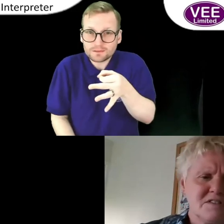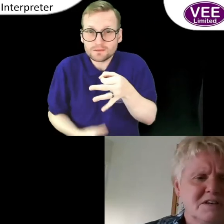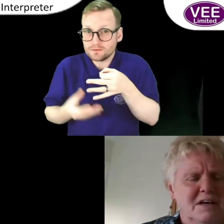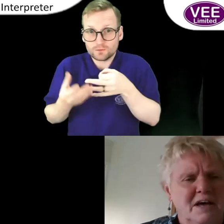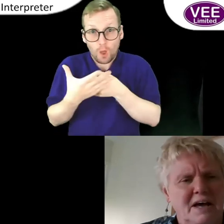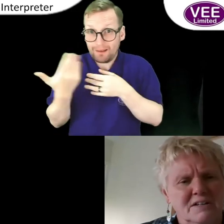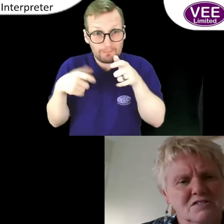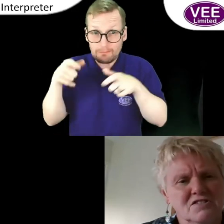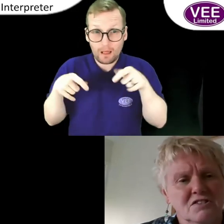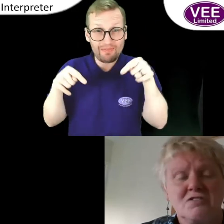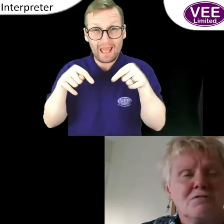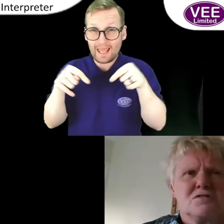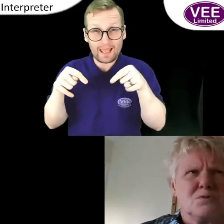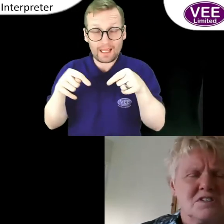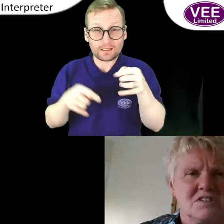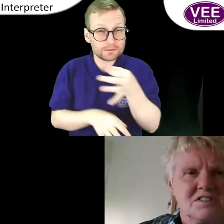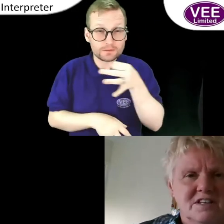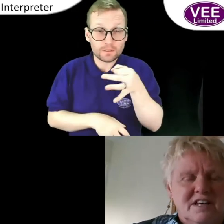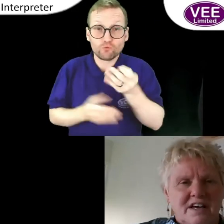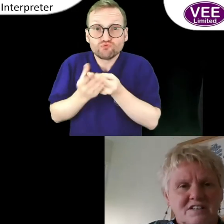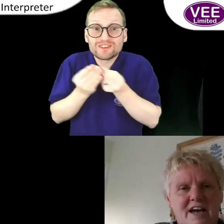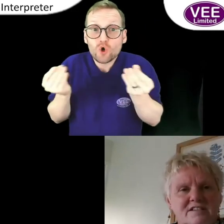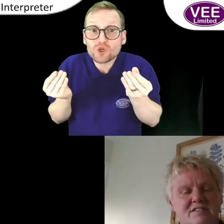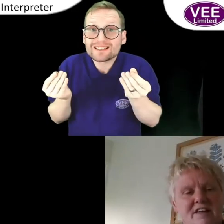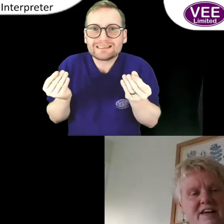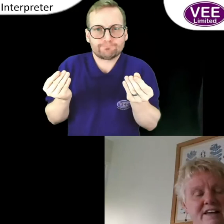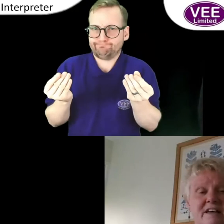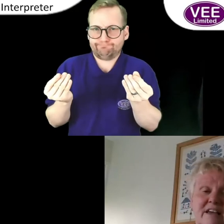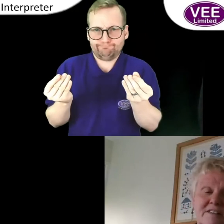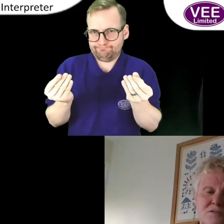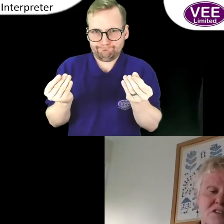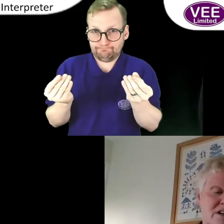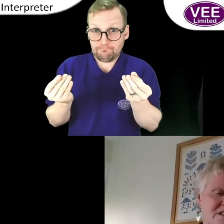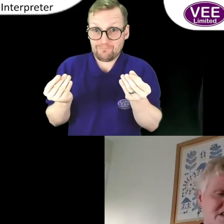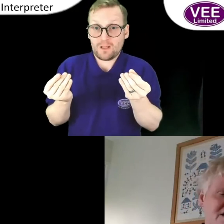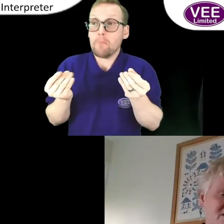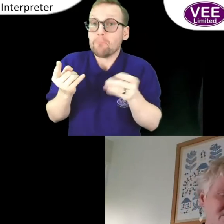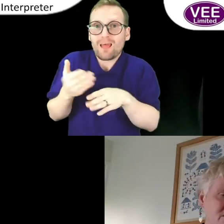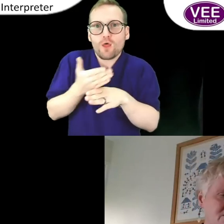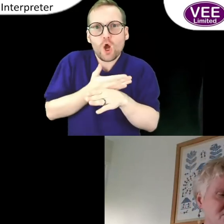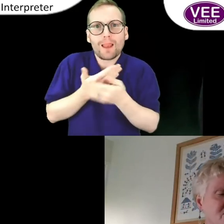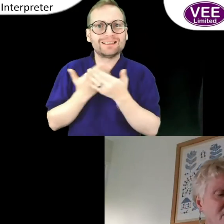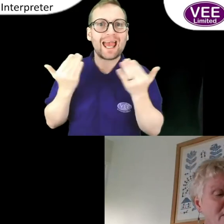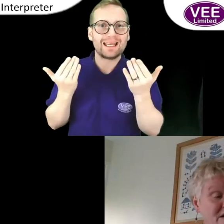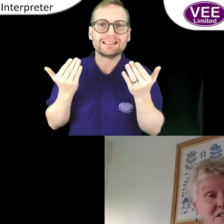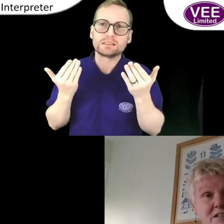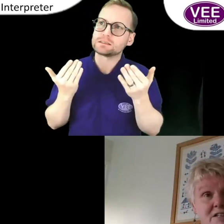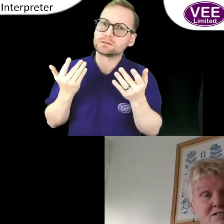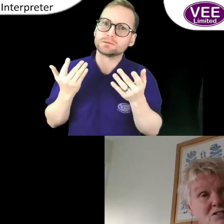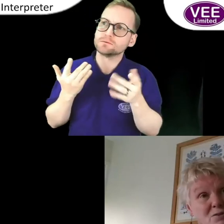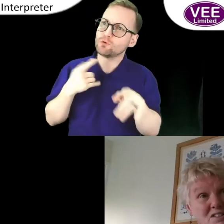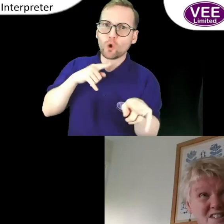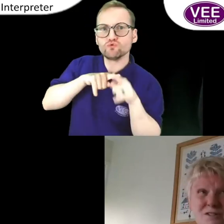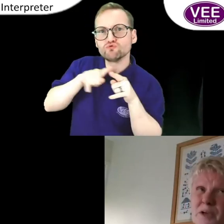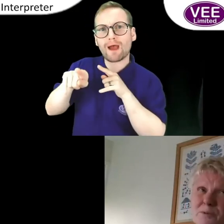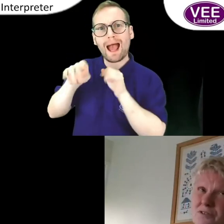inhabitants, and no resources. And yet they, in those early days, did their best